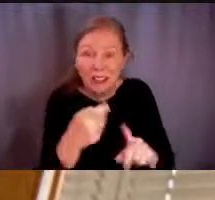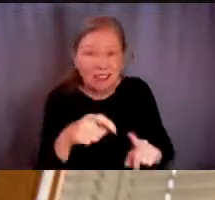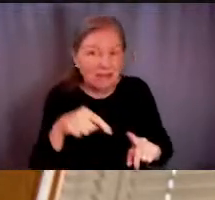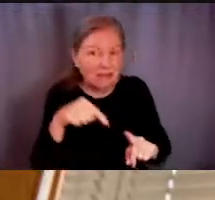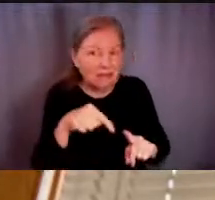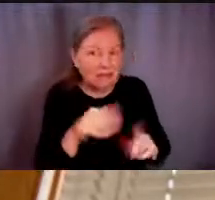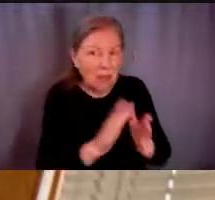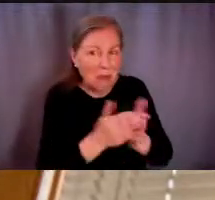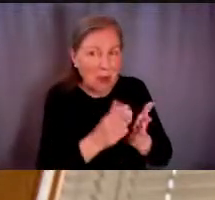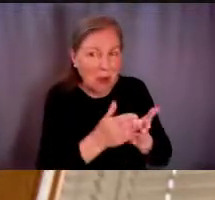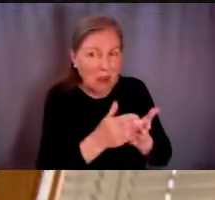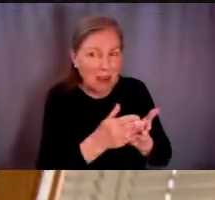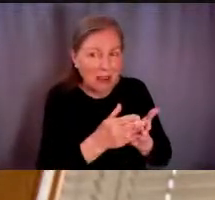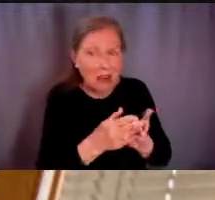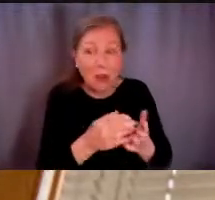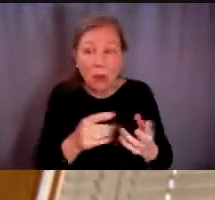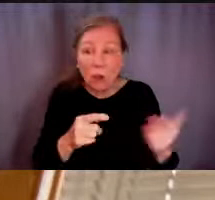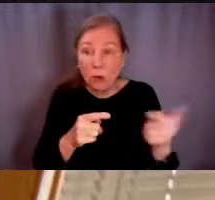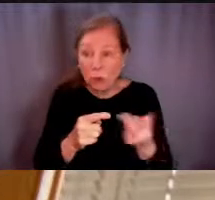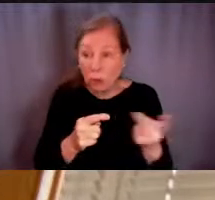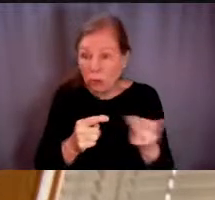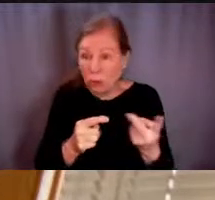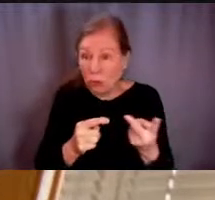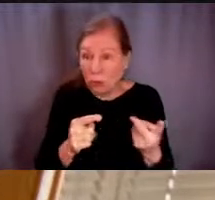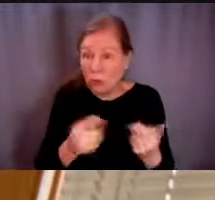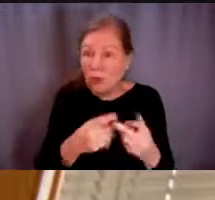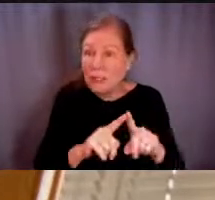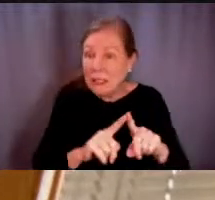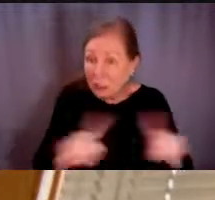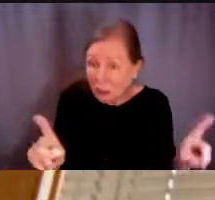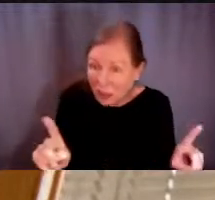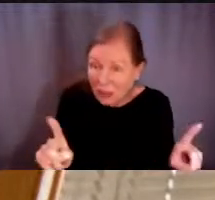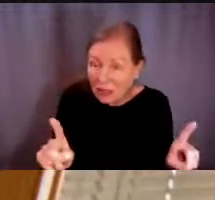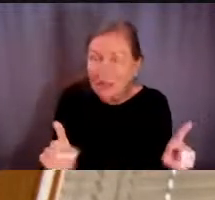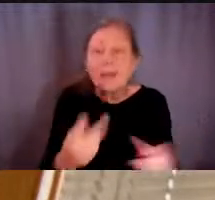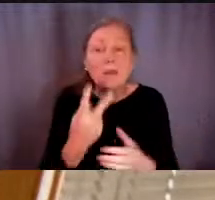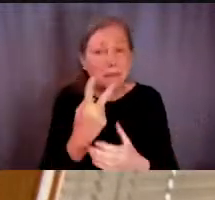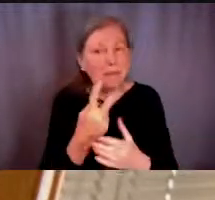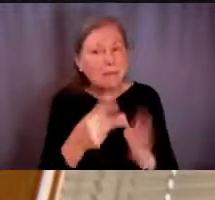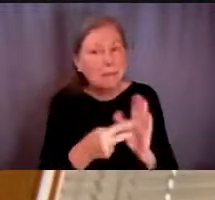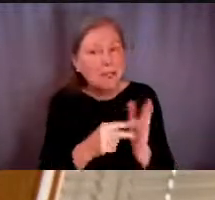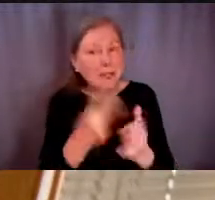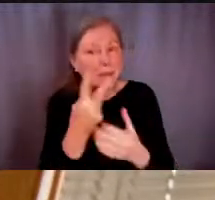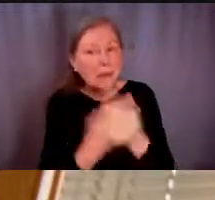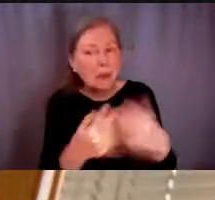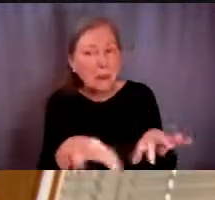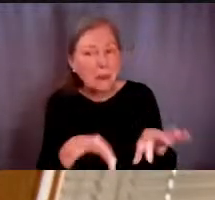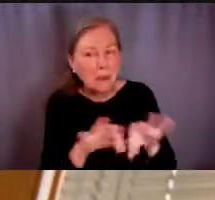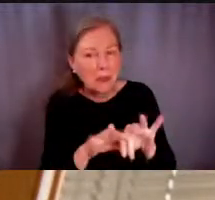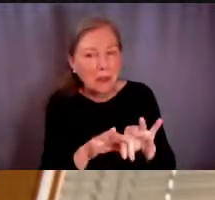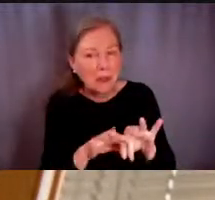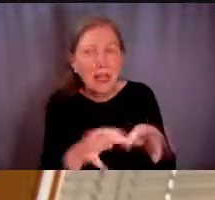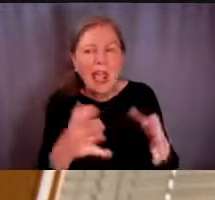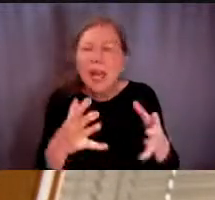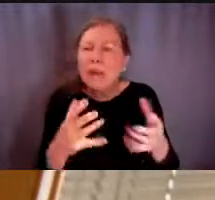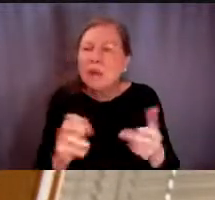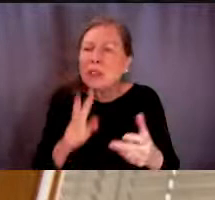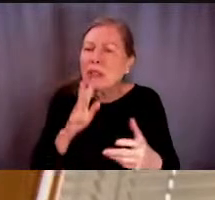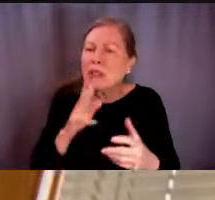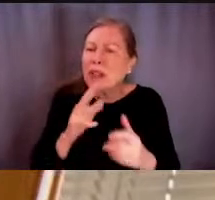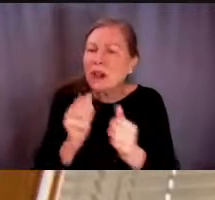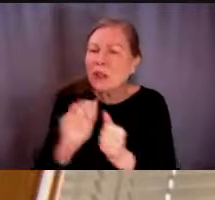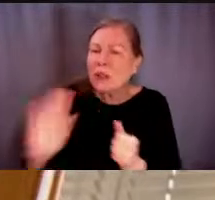are different, but they're both important. And then I'd like you to talk to your family about what